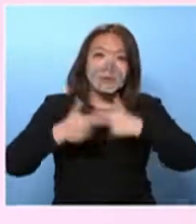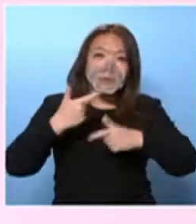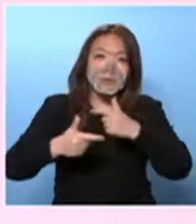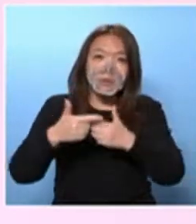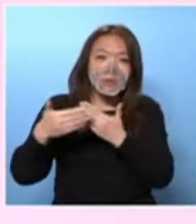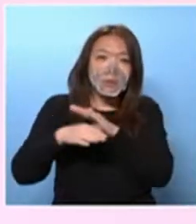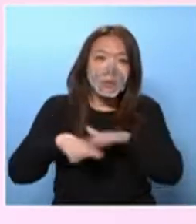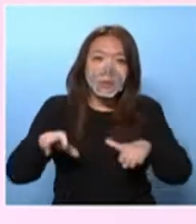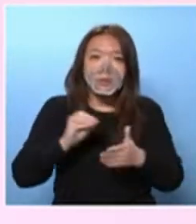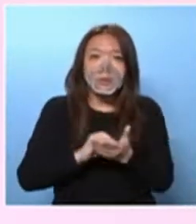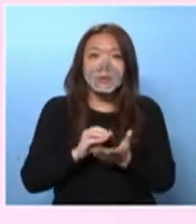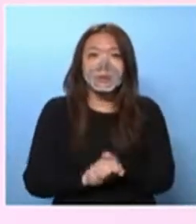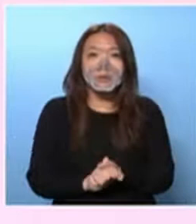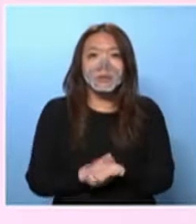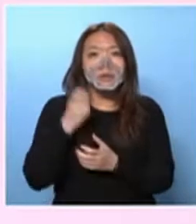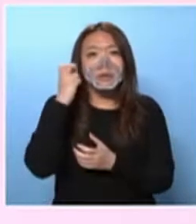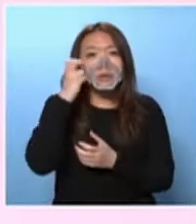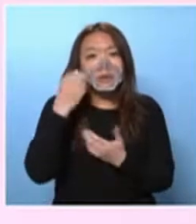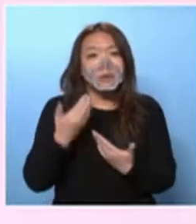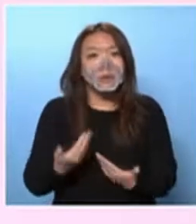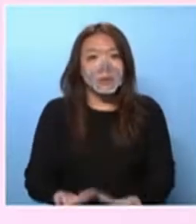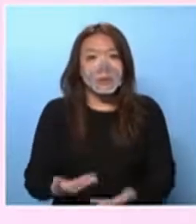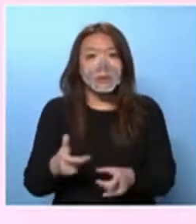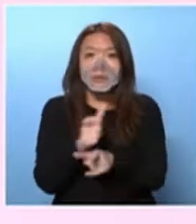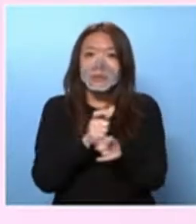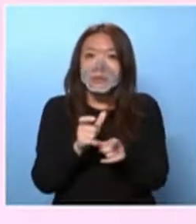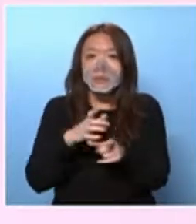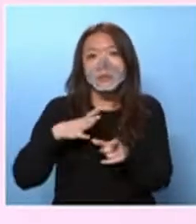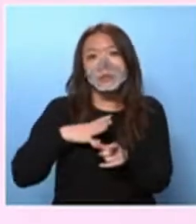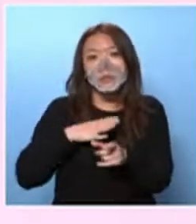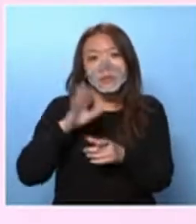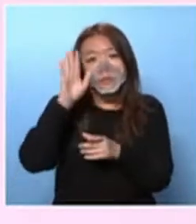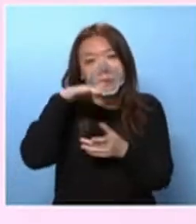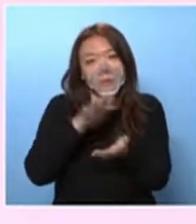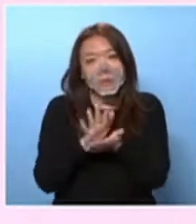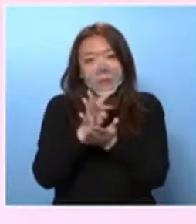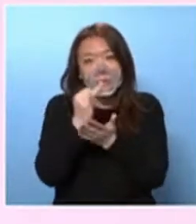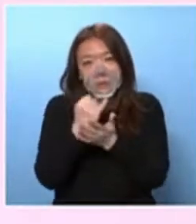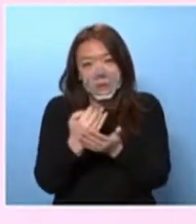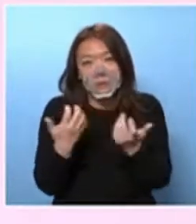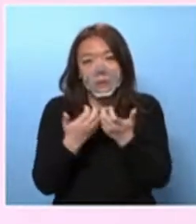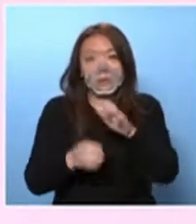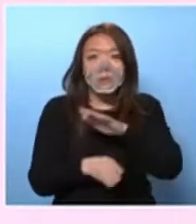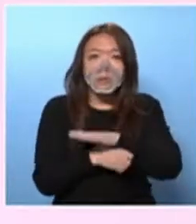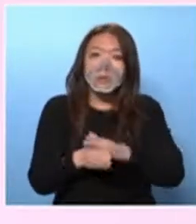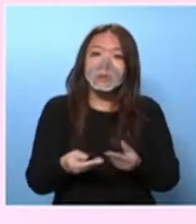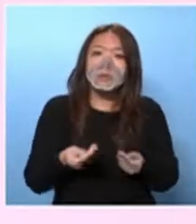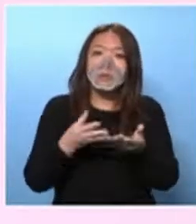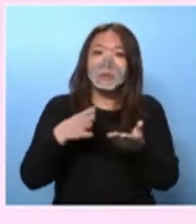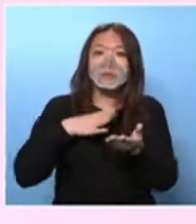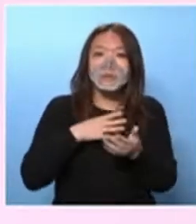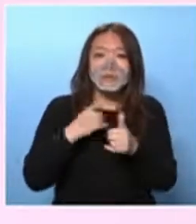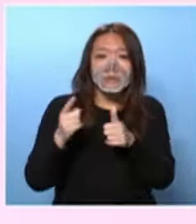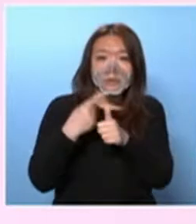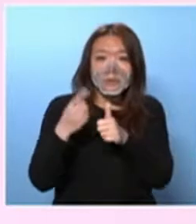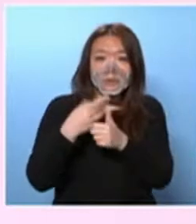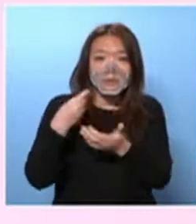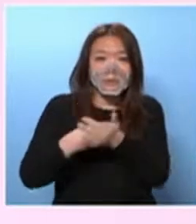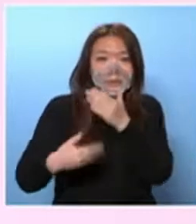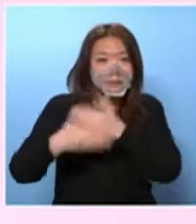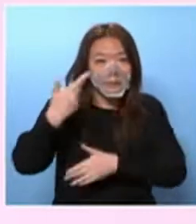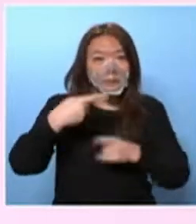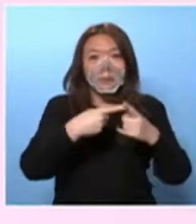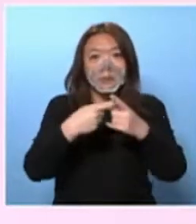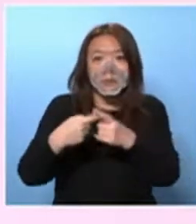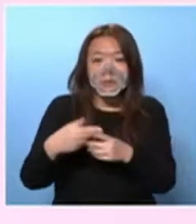remaining stable. Given the current market condition, the supply in the next few years, and the need to provide assistance for the